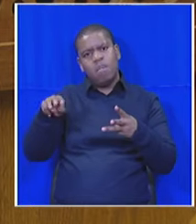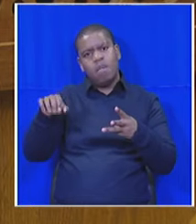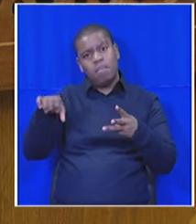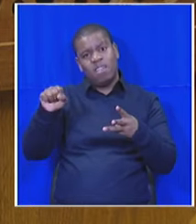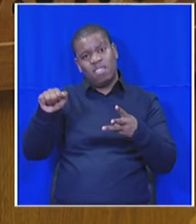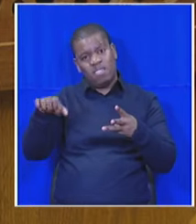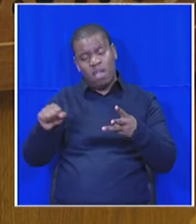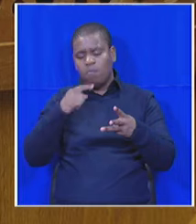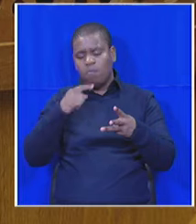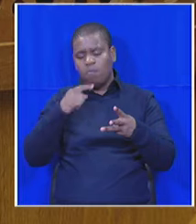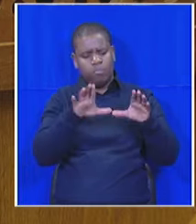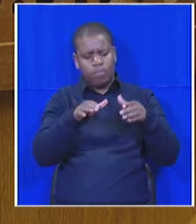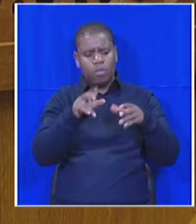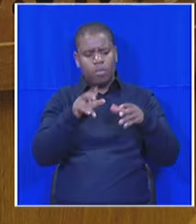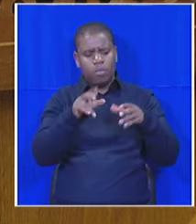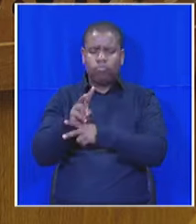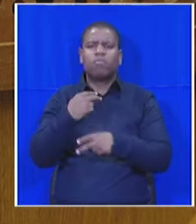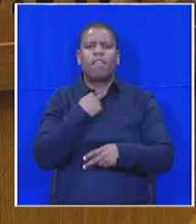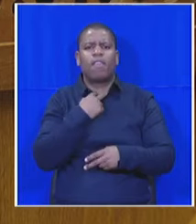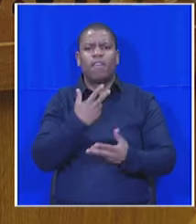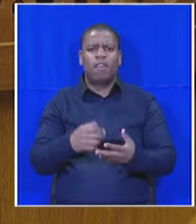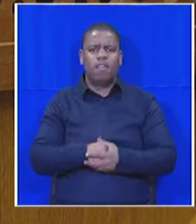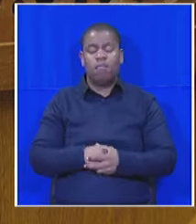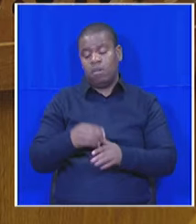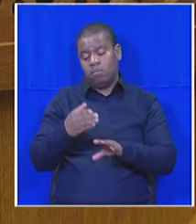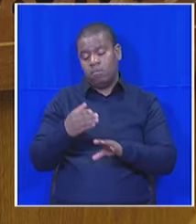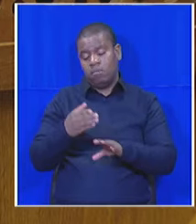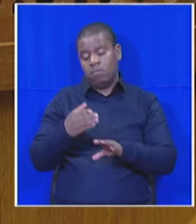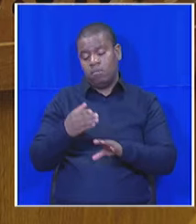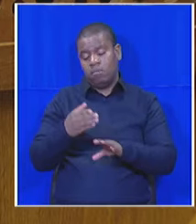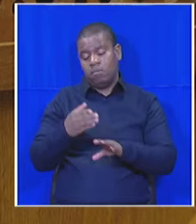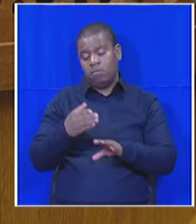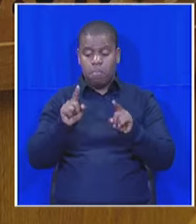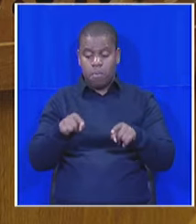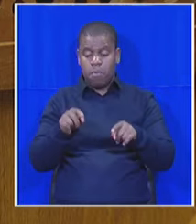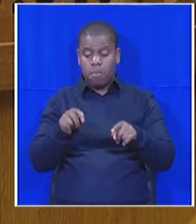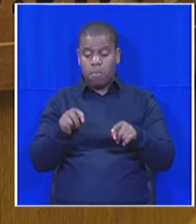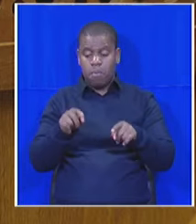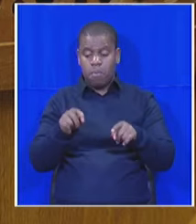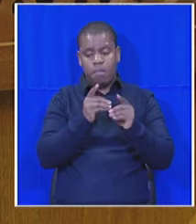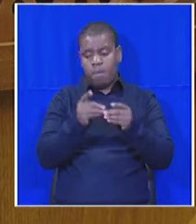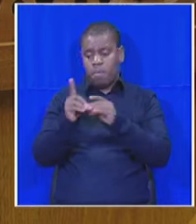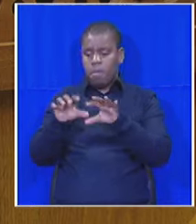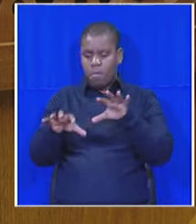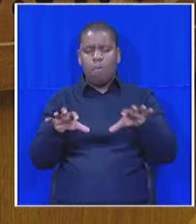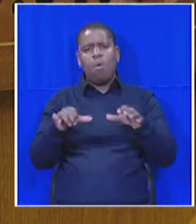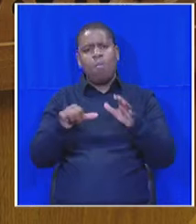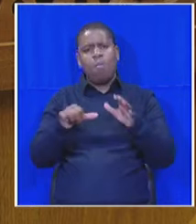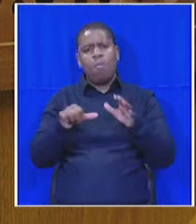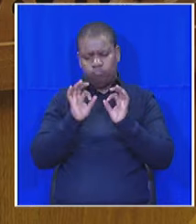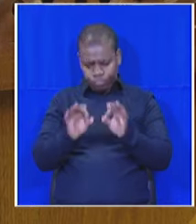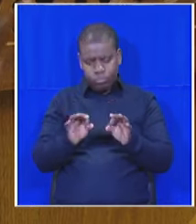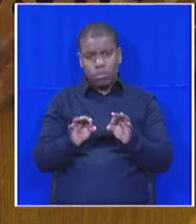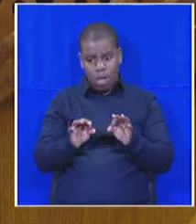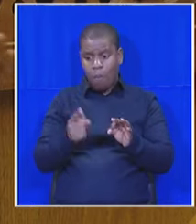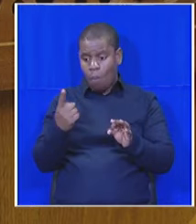two departments. Indeed, as I have pleaded before, if the two departments are important enough to each have